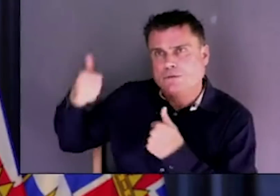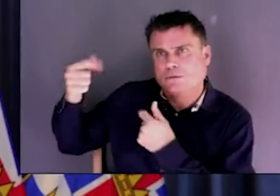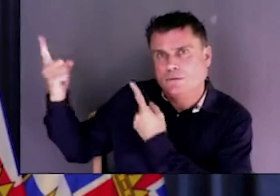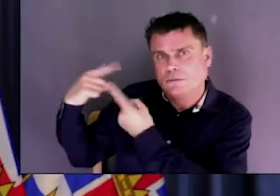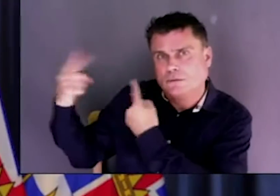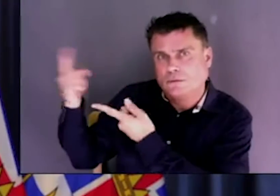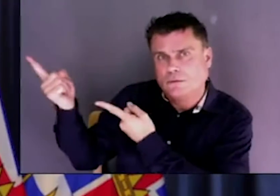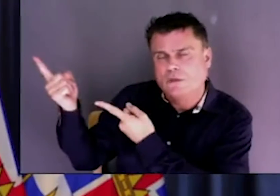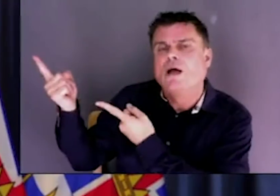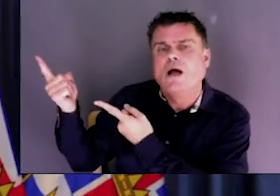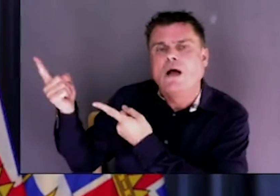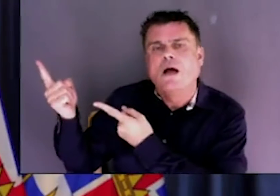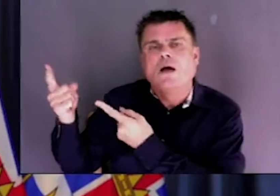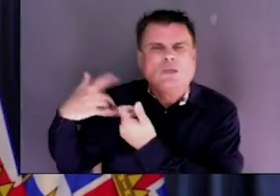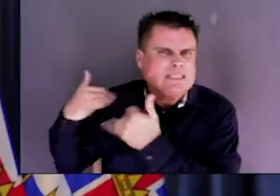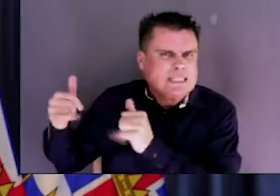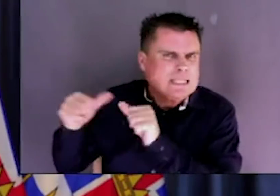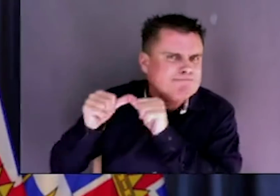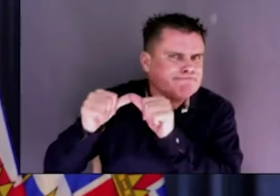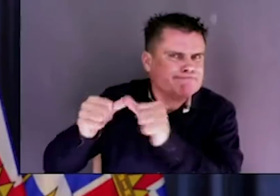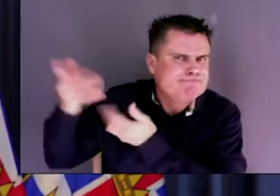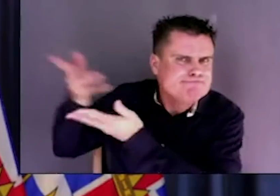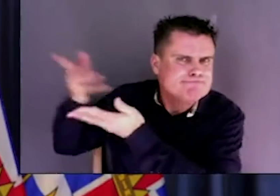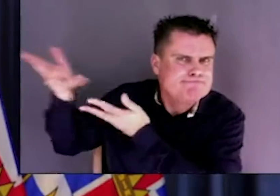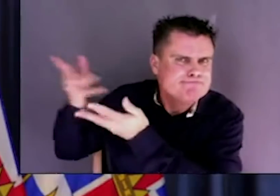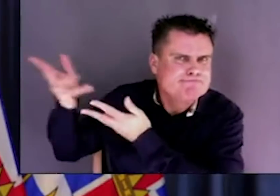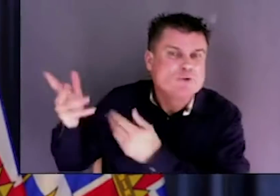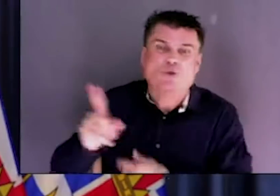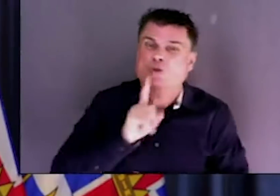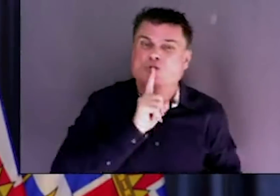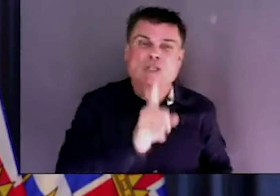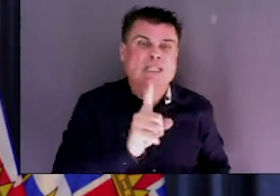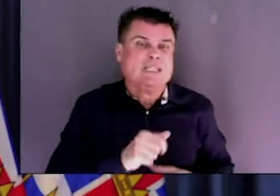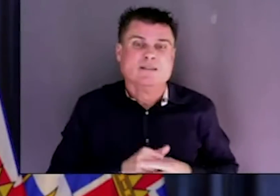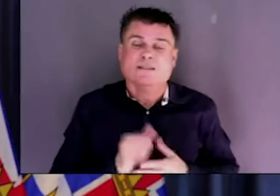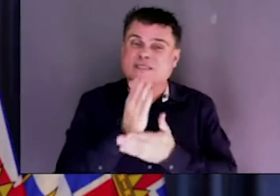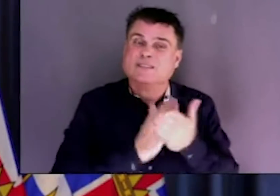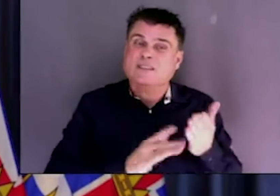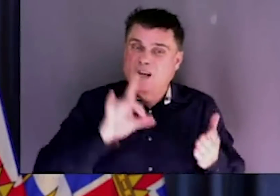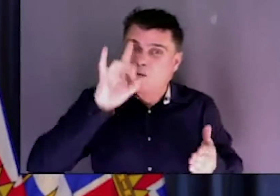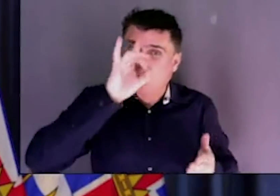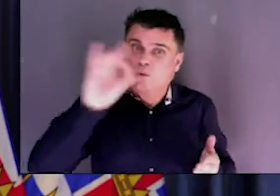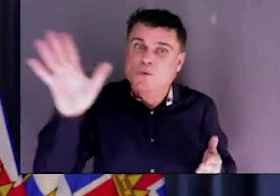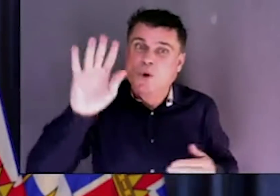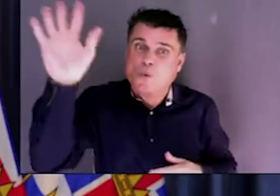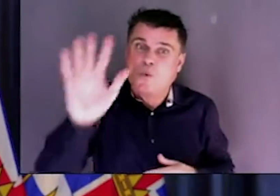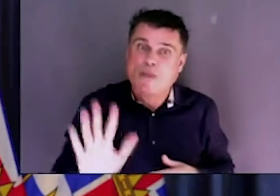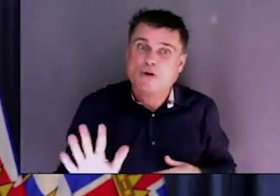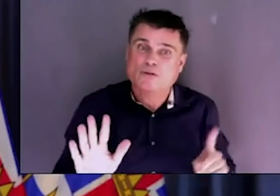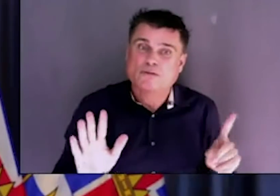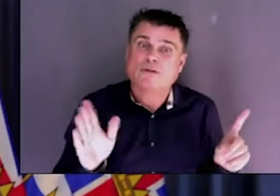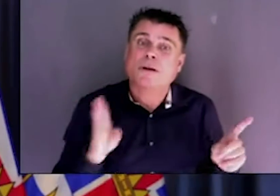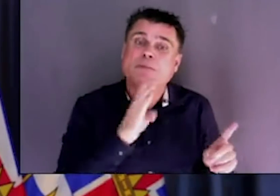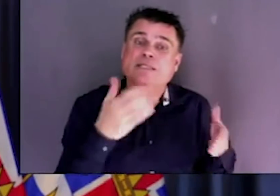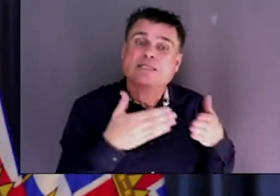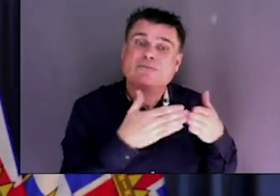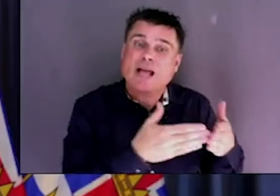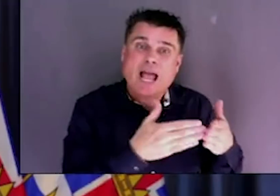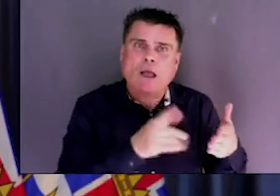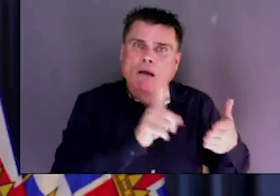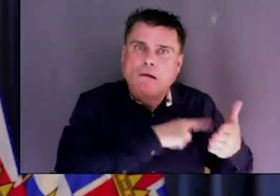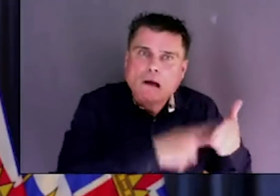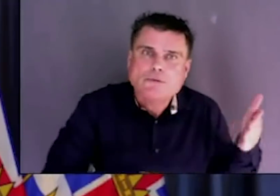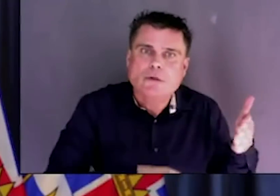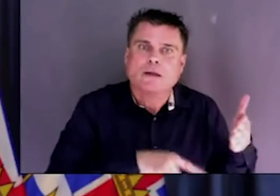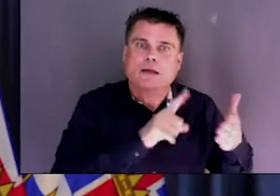storms in the past 2 weeks where ferries have stayed in their berths. But by and large, I believe it's the greater of two evils. I would prefer